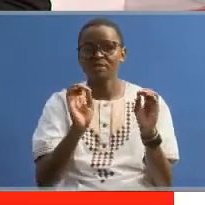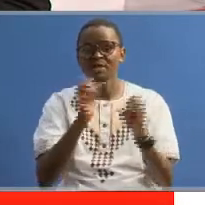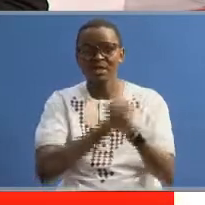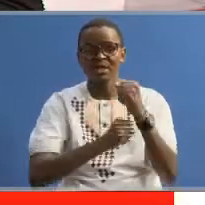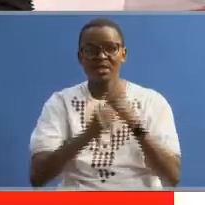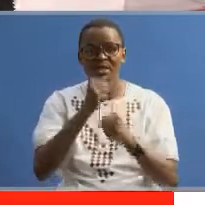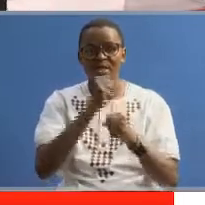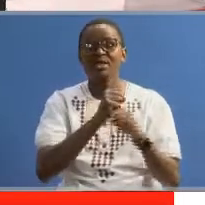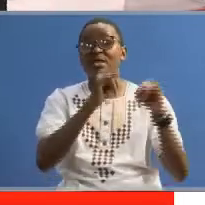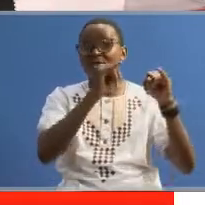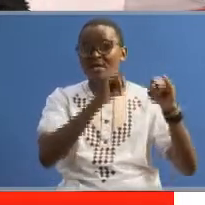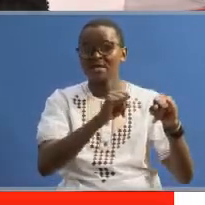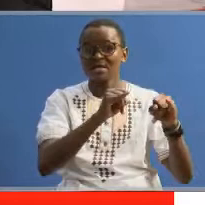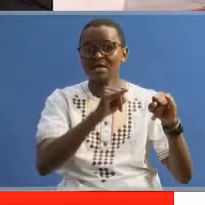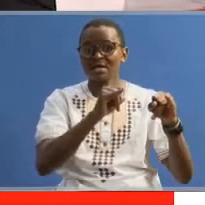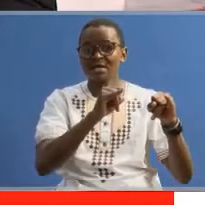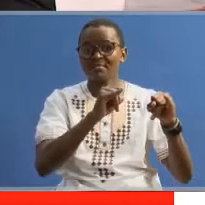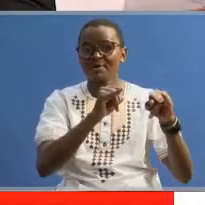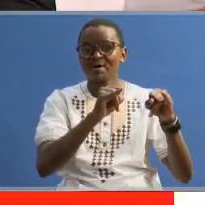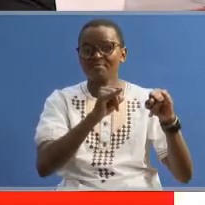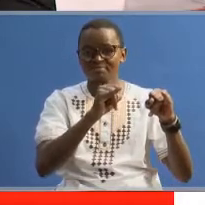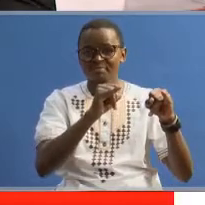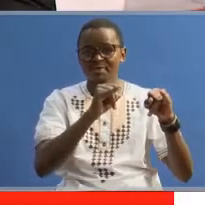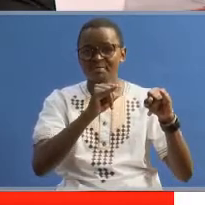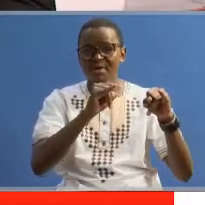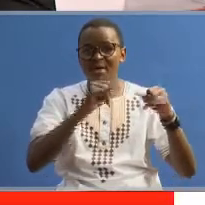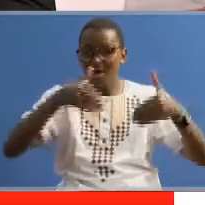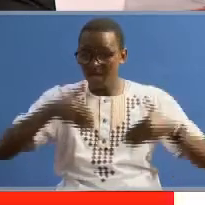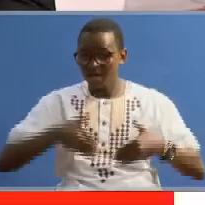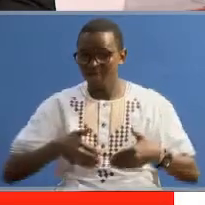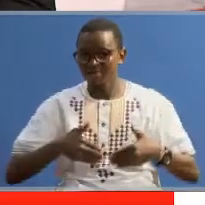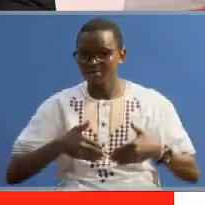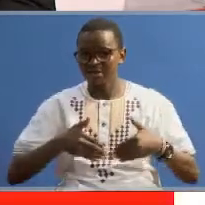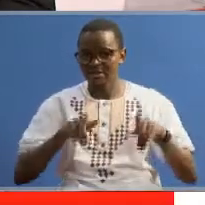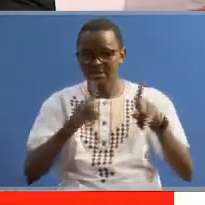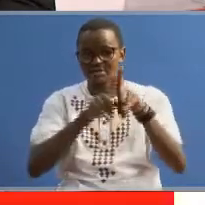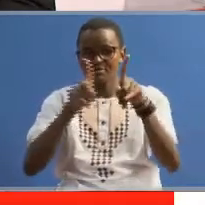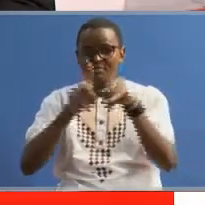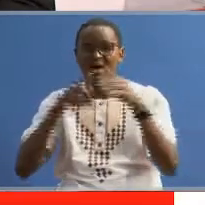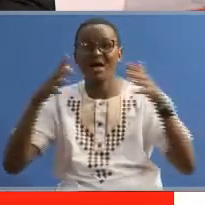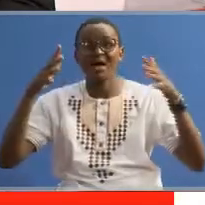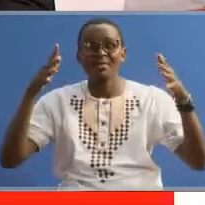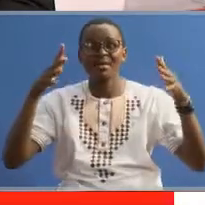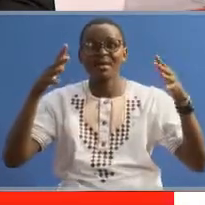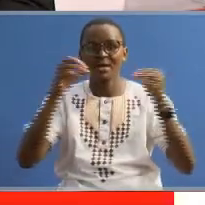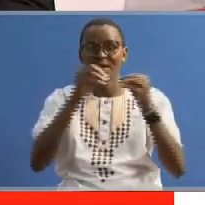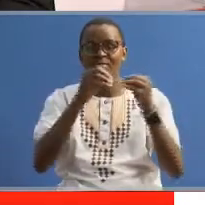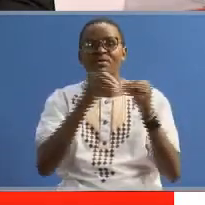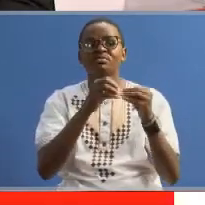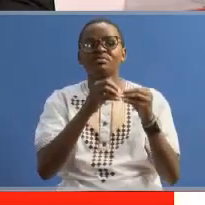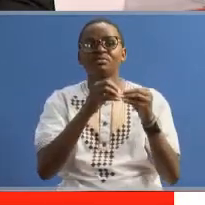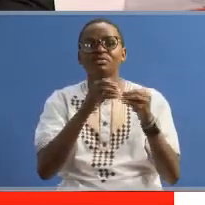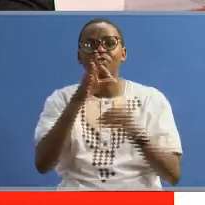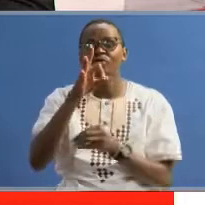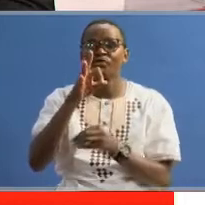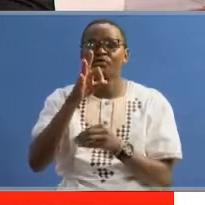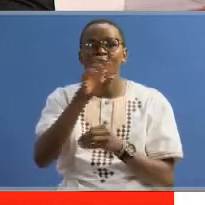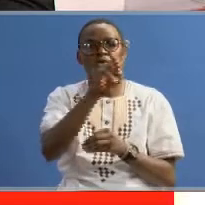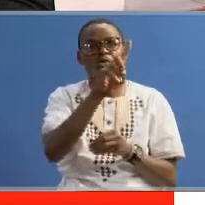year is still young. And the sad thing also, we have a big figure of